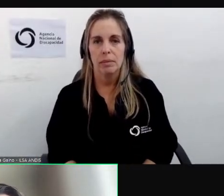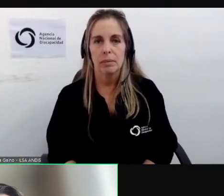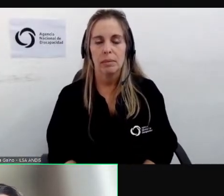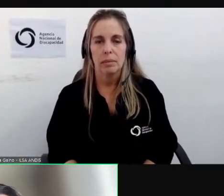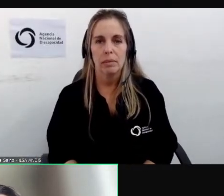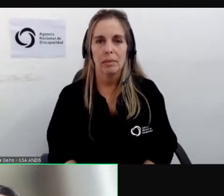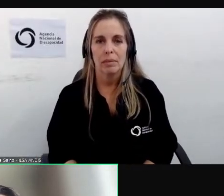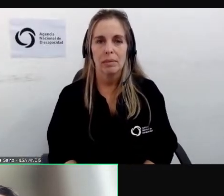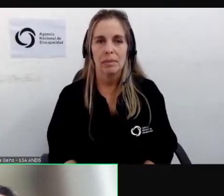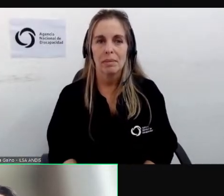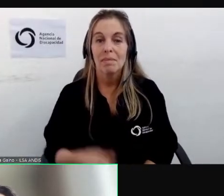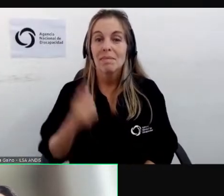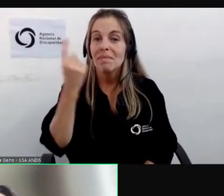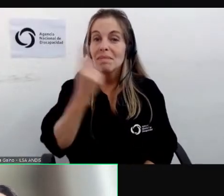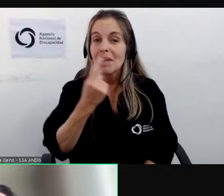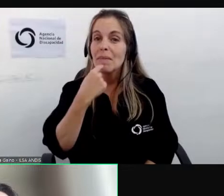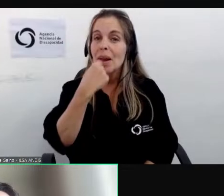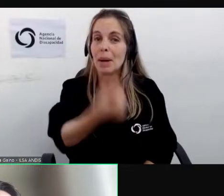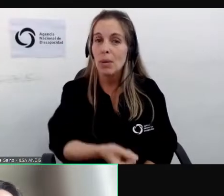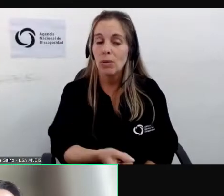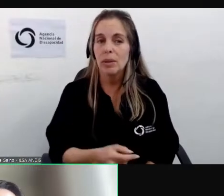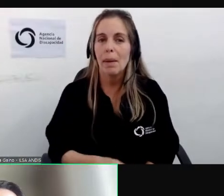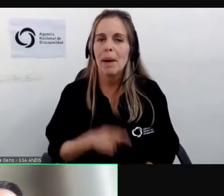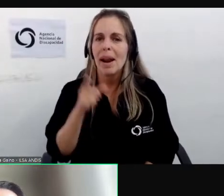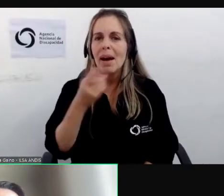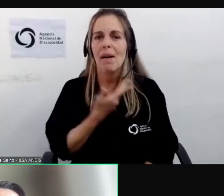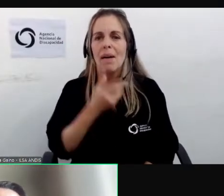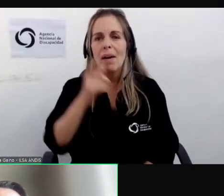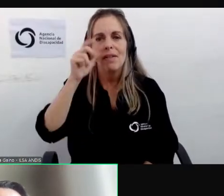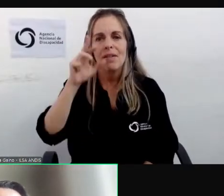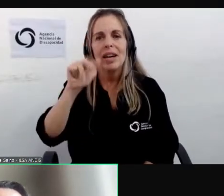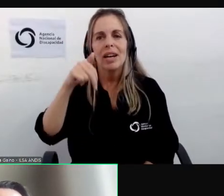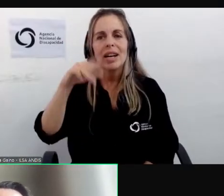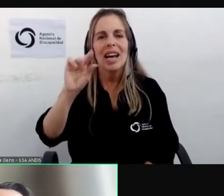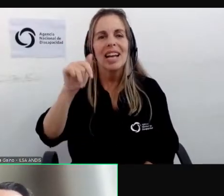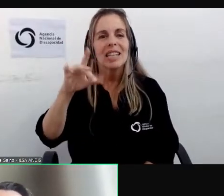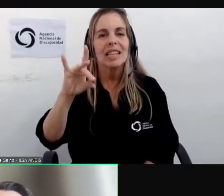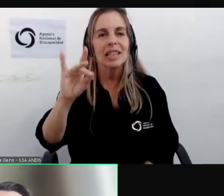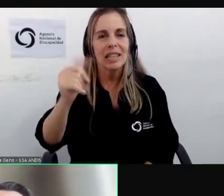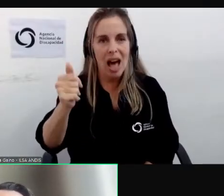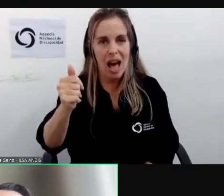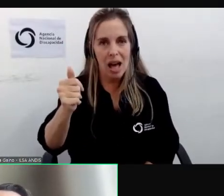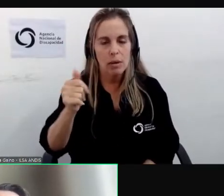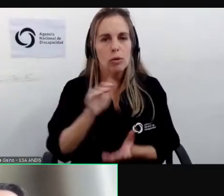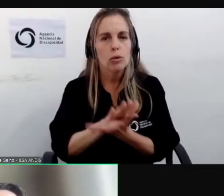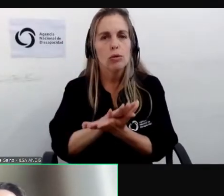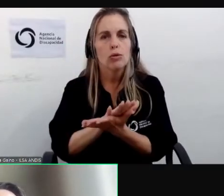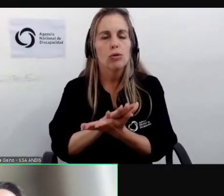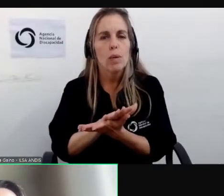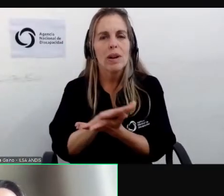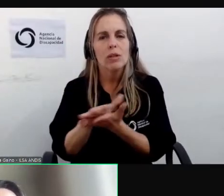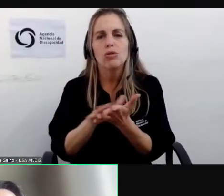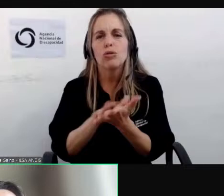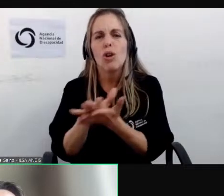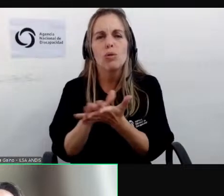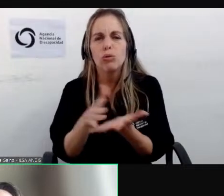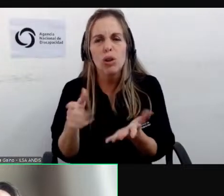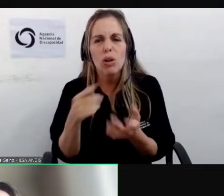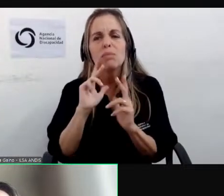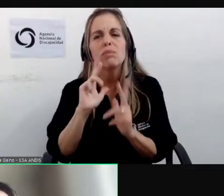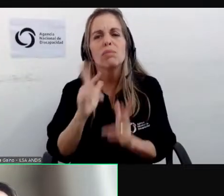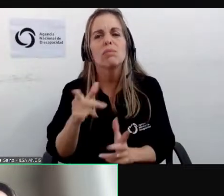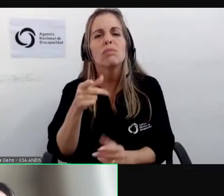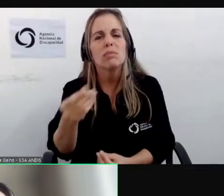The first question is addressed to Fernanda and is about reparation.